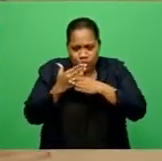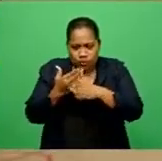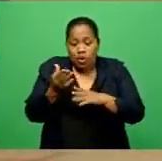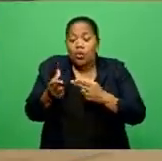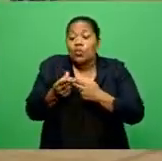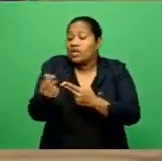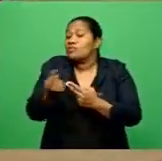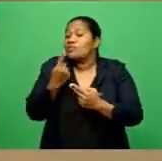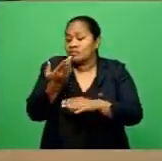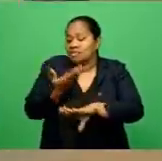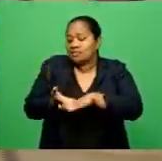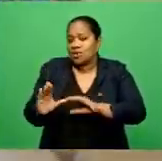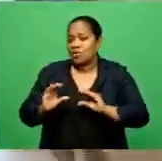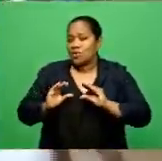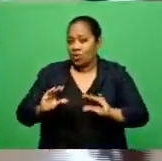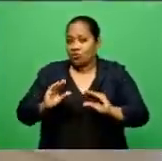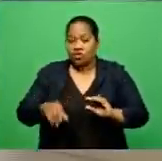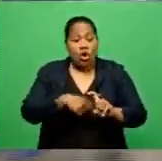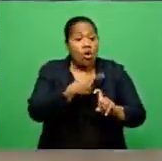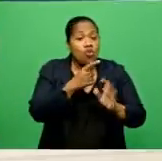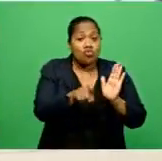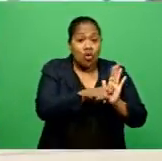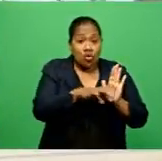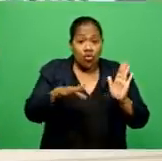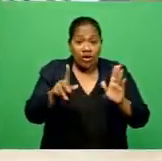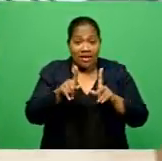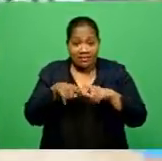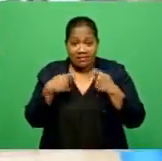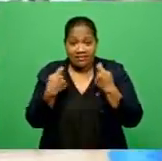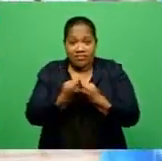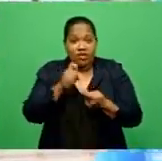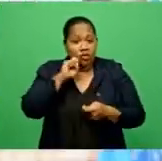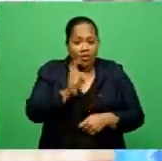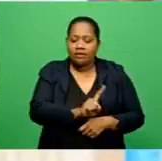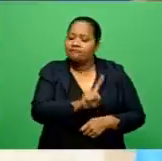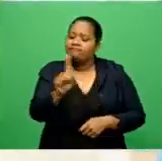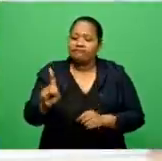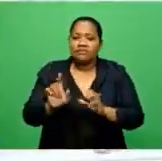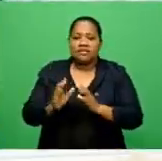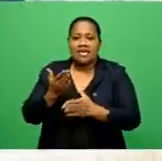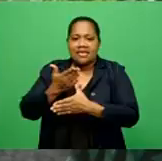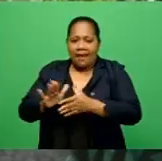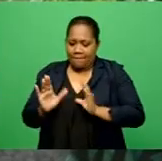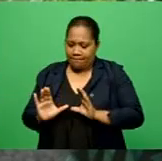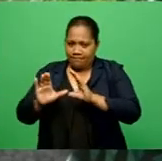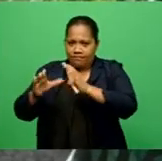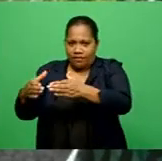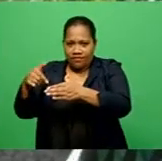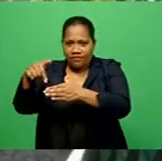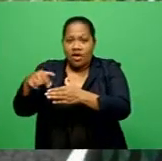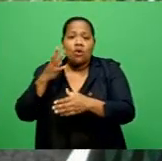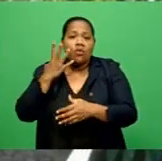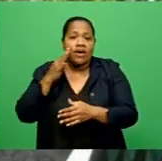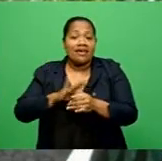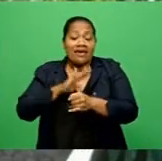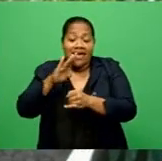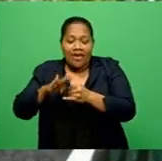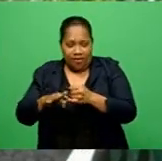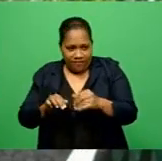coach. Rokoura adds the team will march into camp at the end of the month. By the end